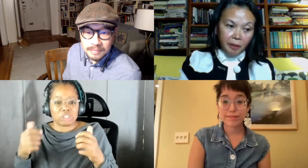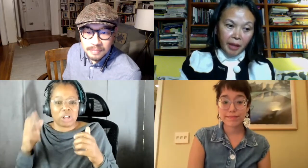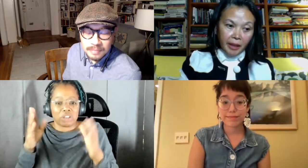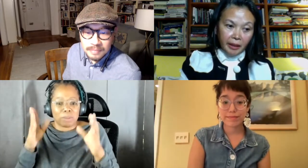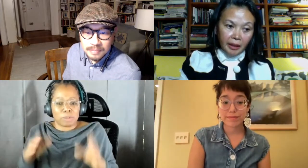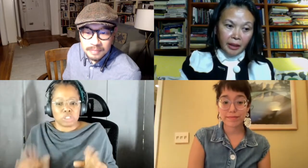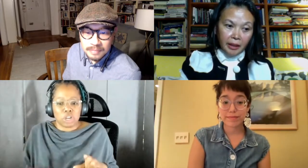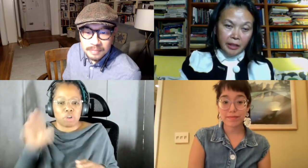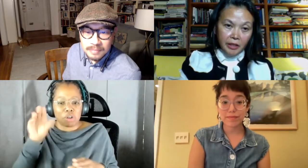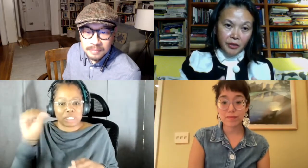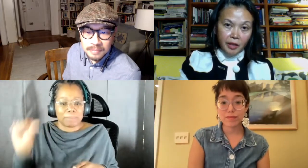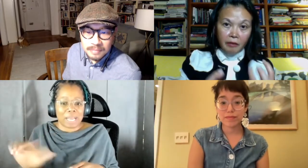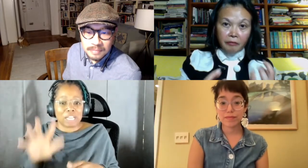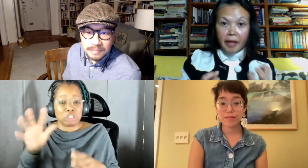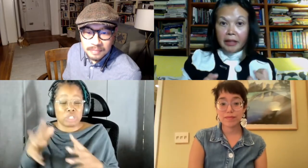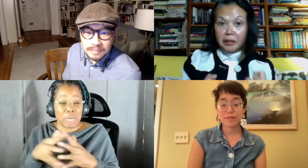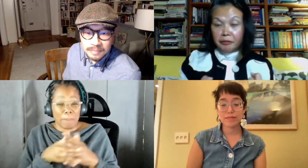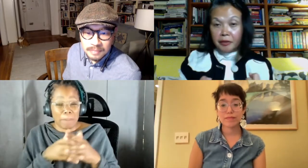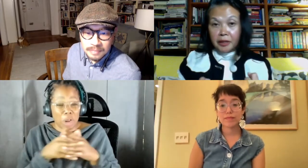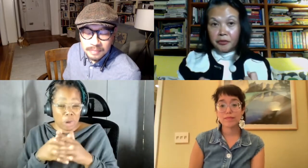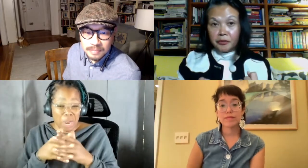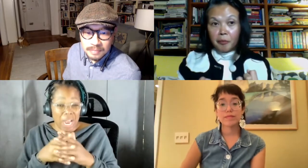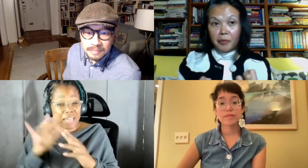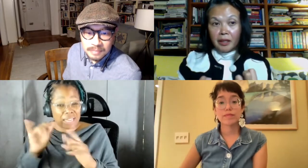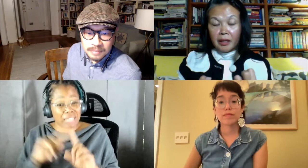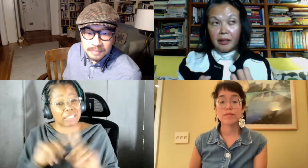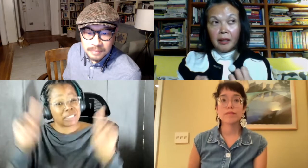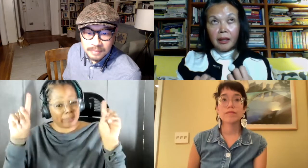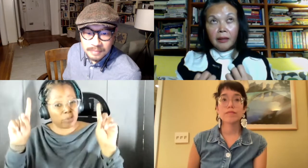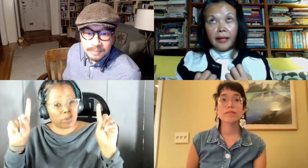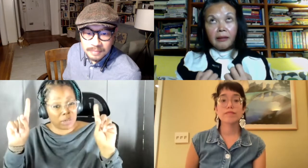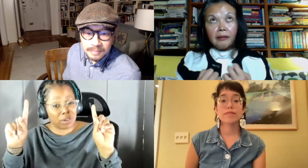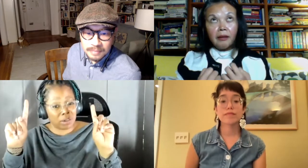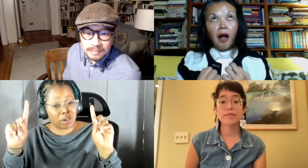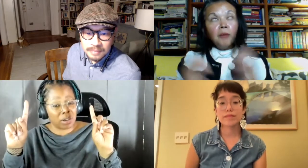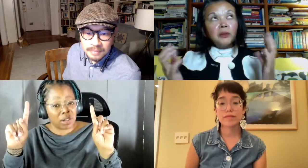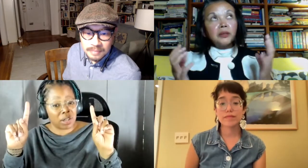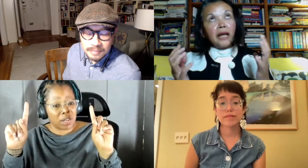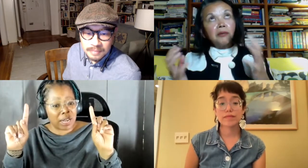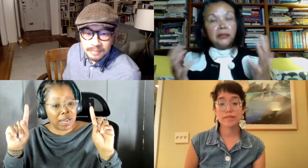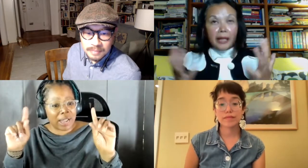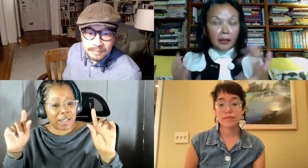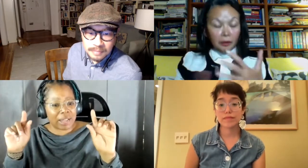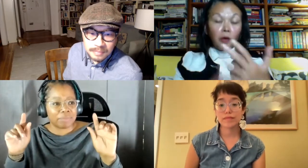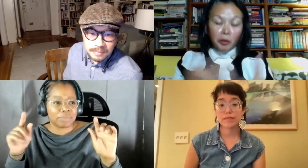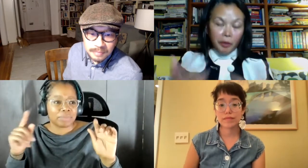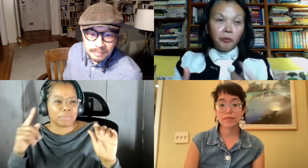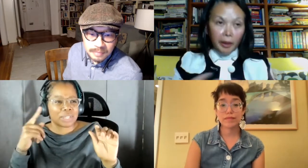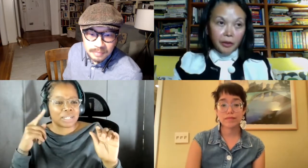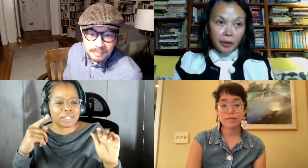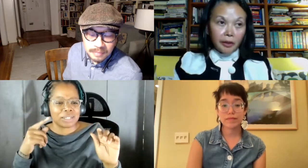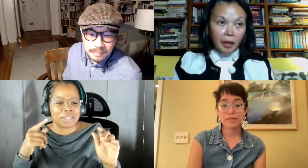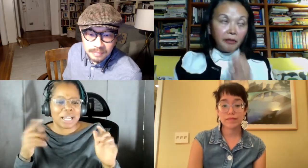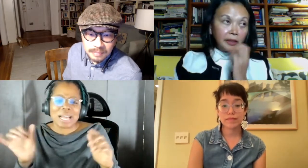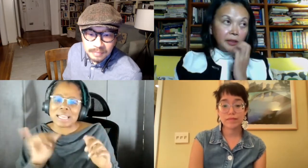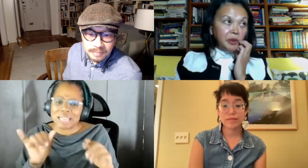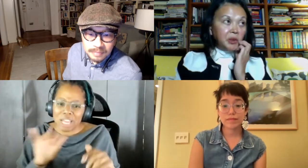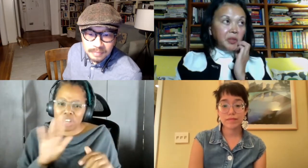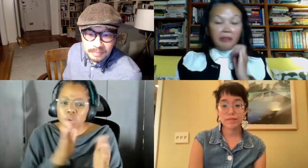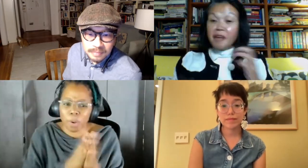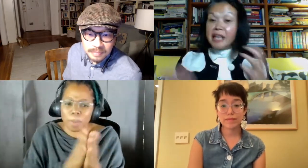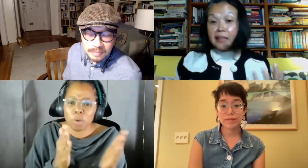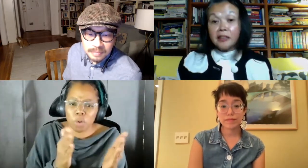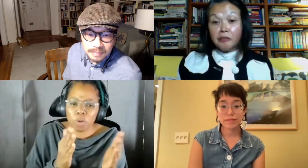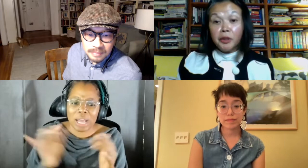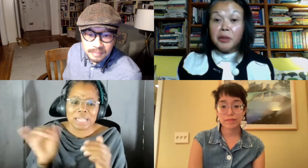in America is very different from the, like, almost, I would say, going with what your novel has been doing,